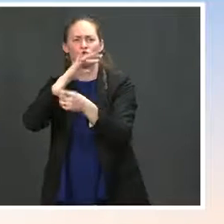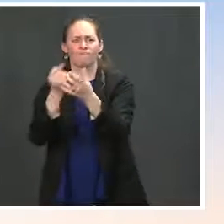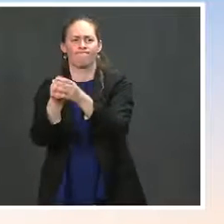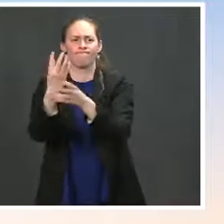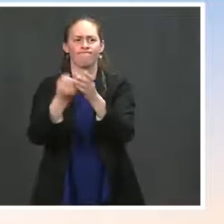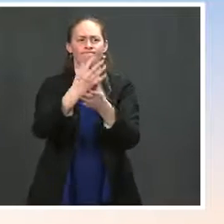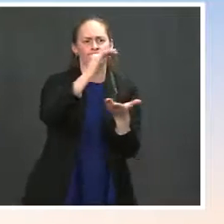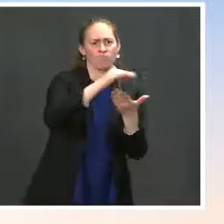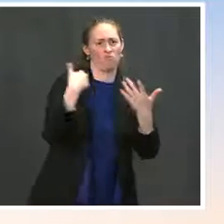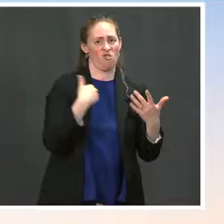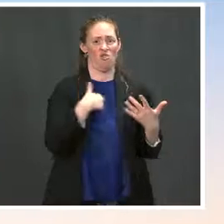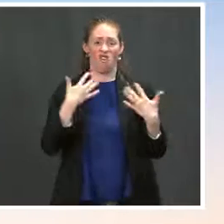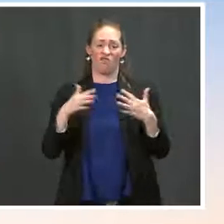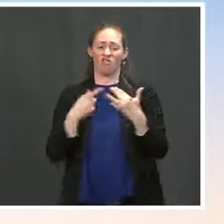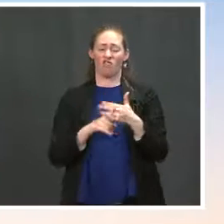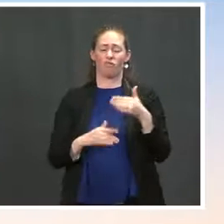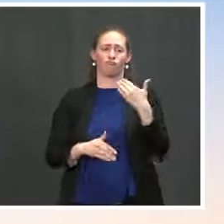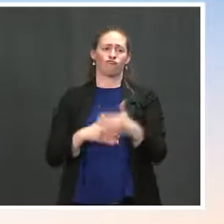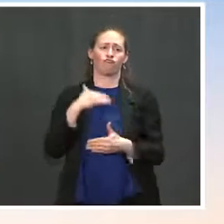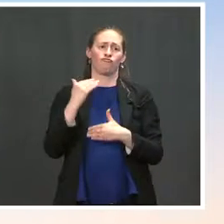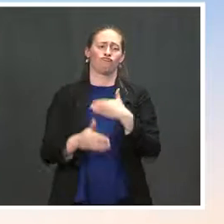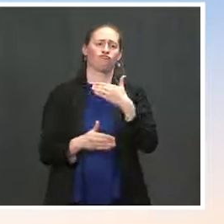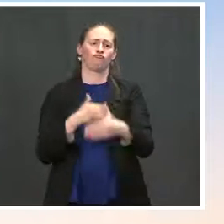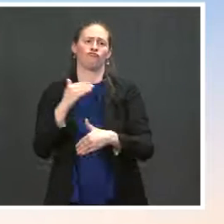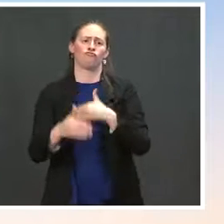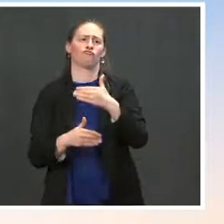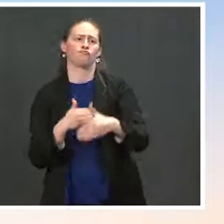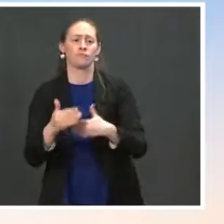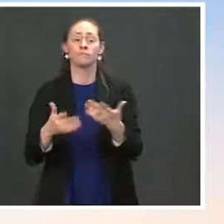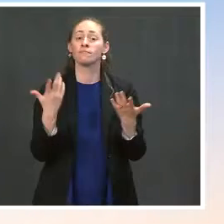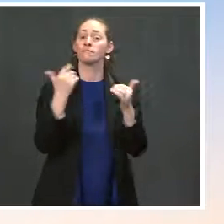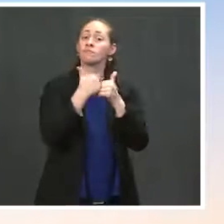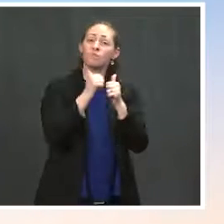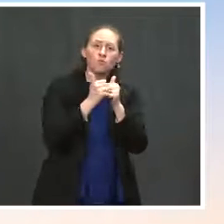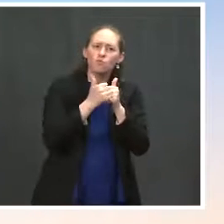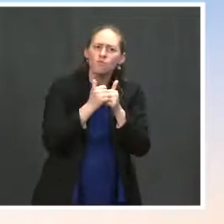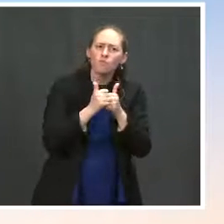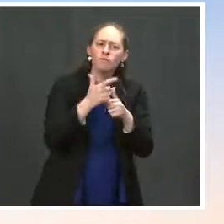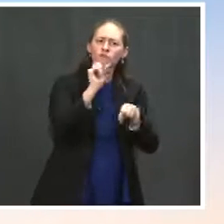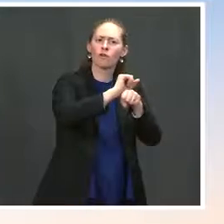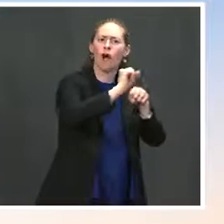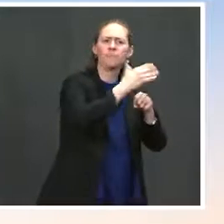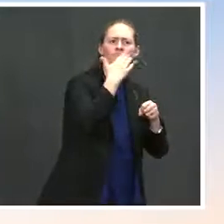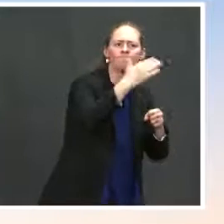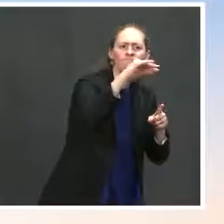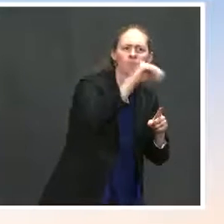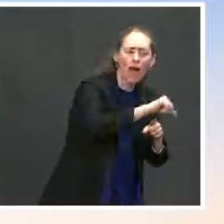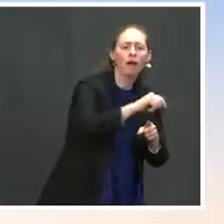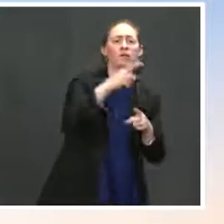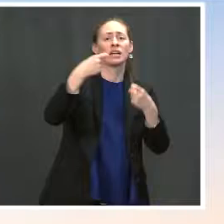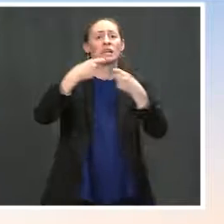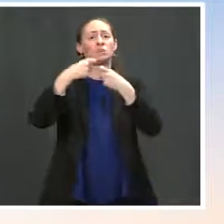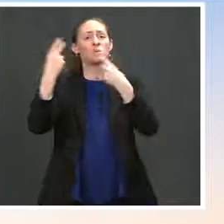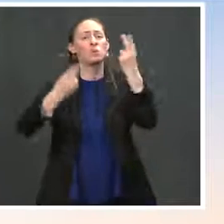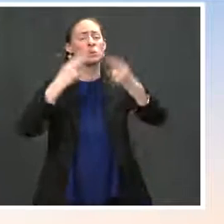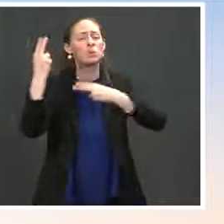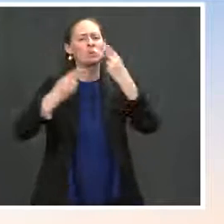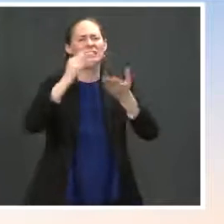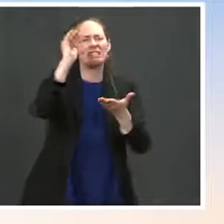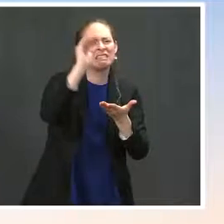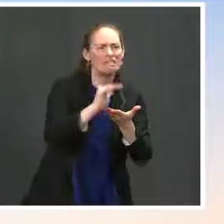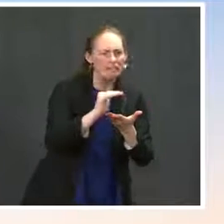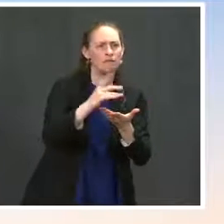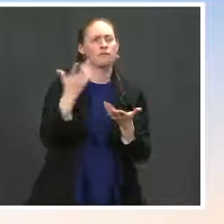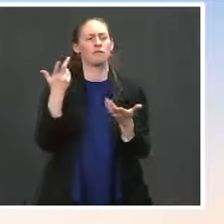already underway. We can create good-paying jobs and cut emissions and energy costs for families by supporting efficiency upgrades. That's another